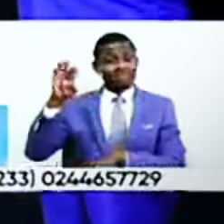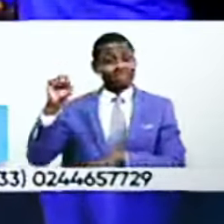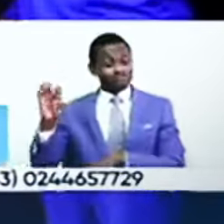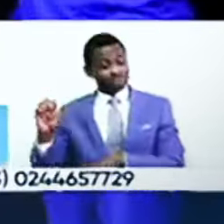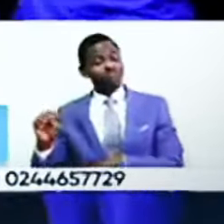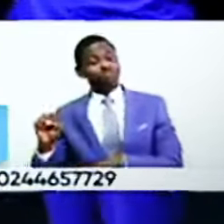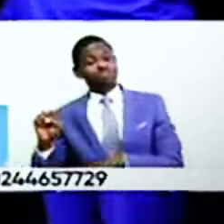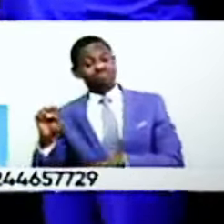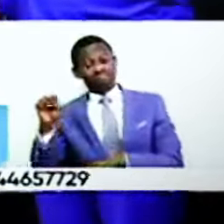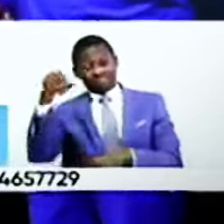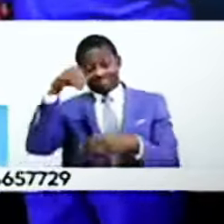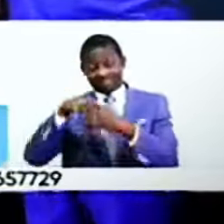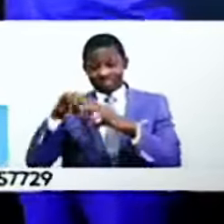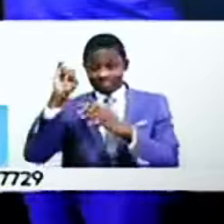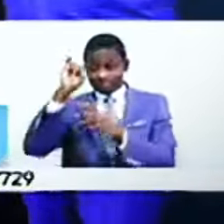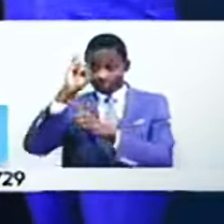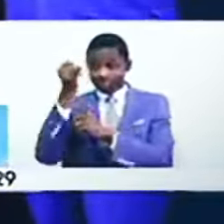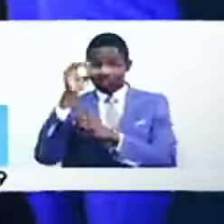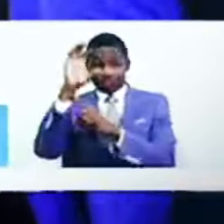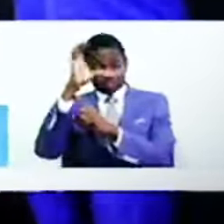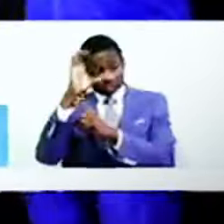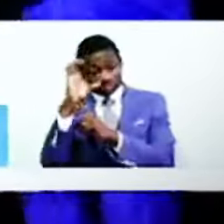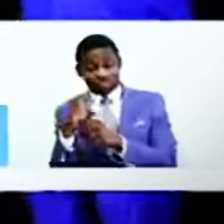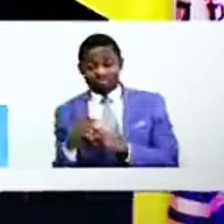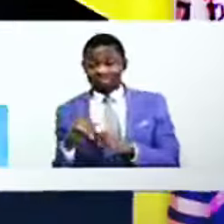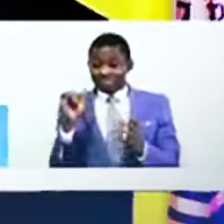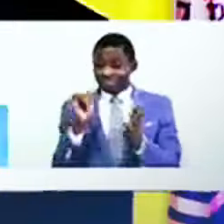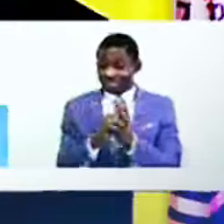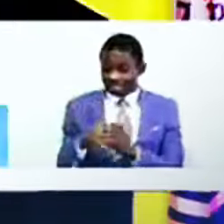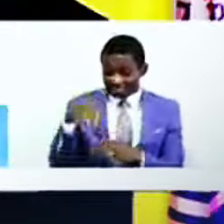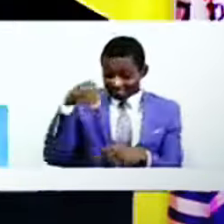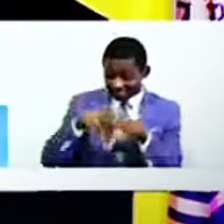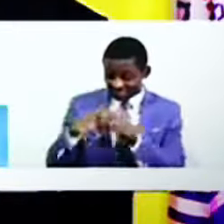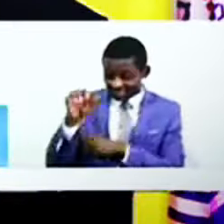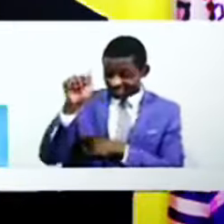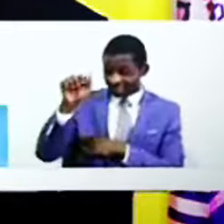in Jerusalem, that Antioch have received the gospel,